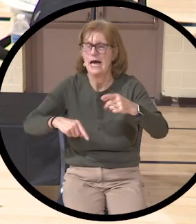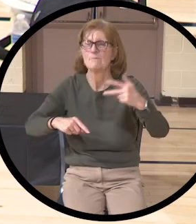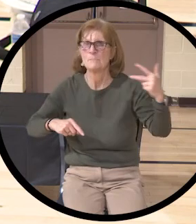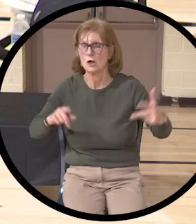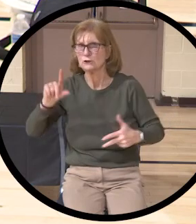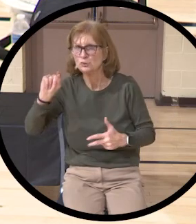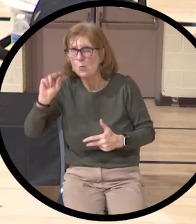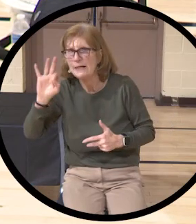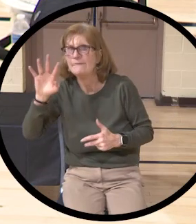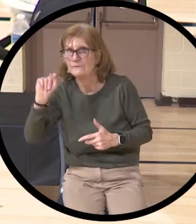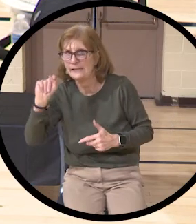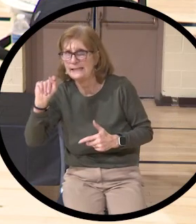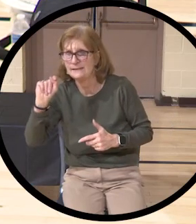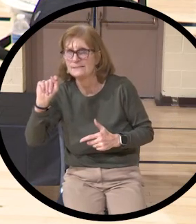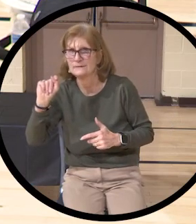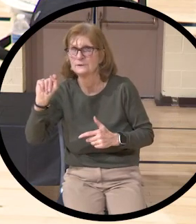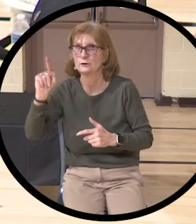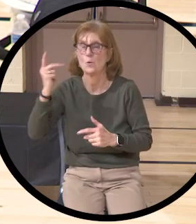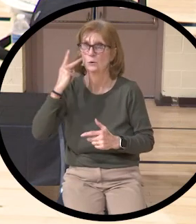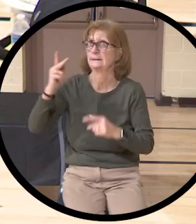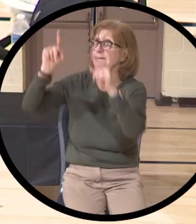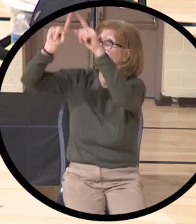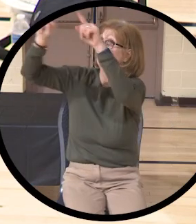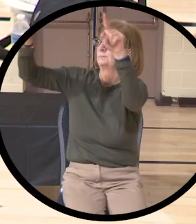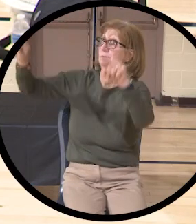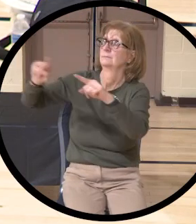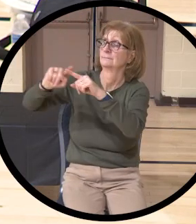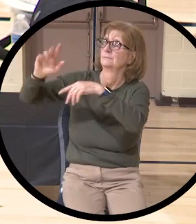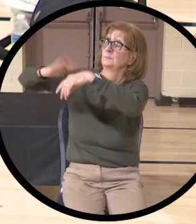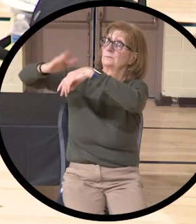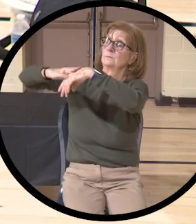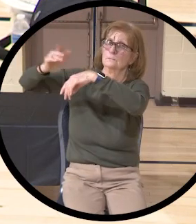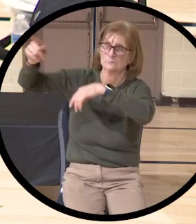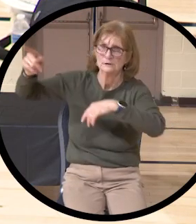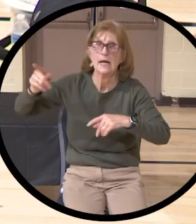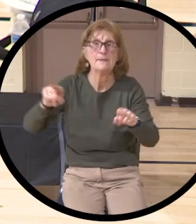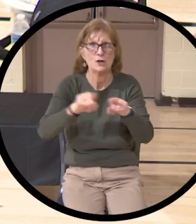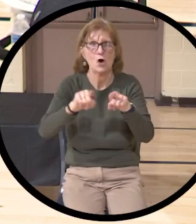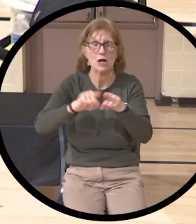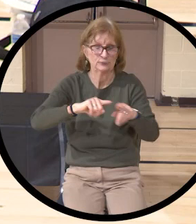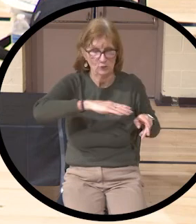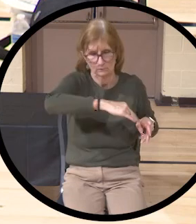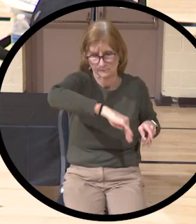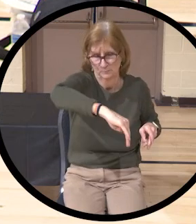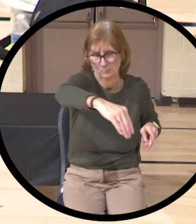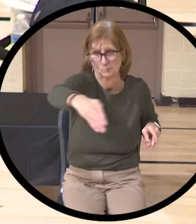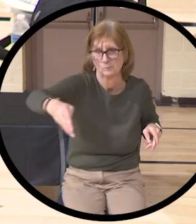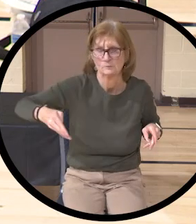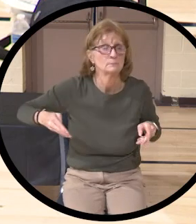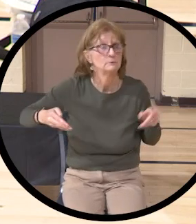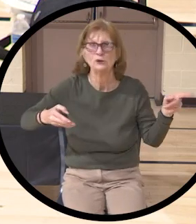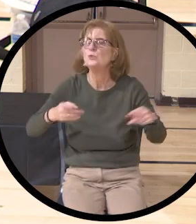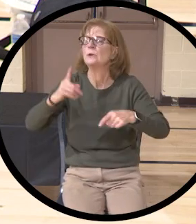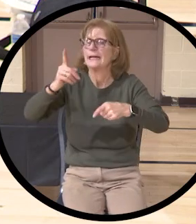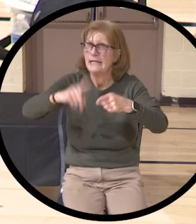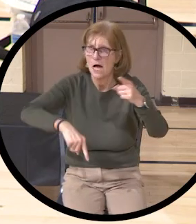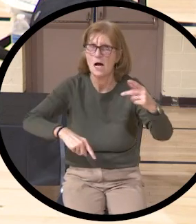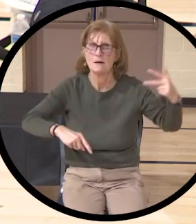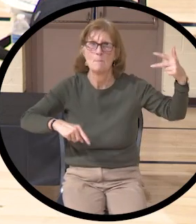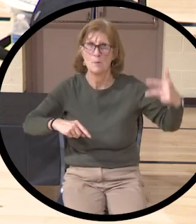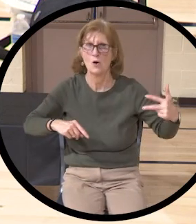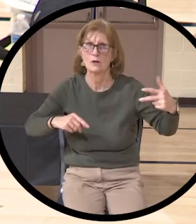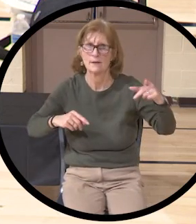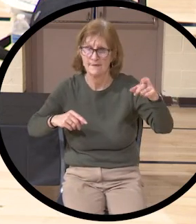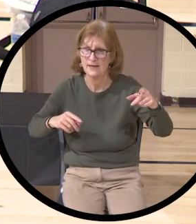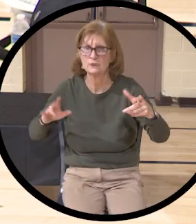already. We're going to make sure that there's signs, that there's physical bump outs that physically restrict people from parking in those crosswalks or on those